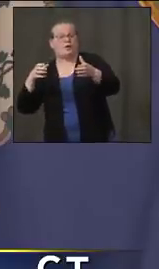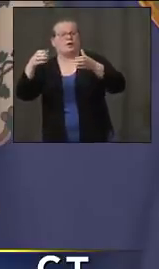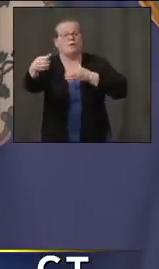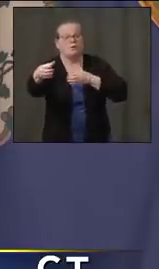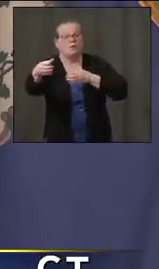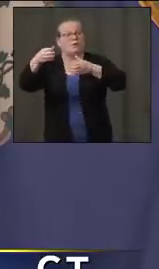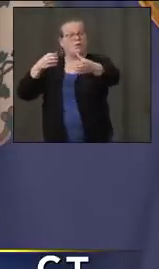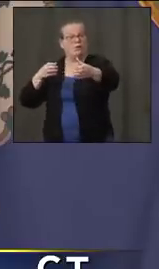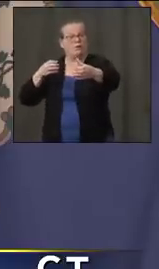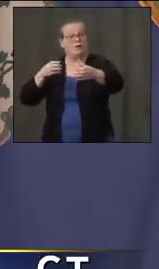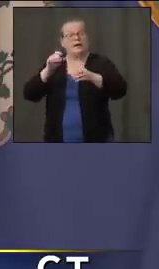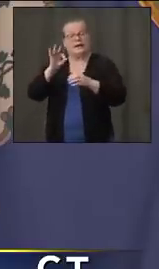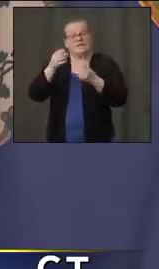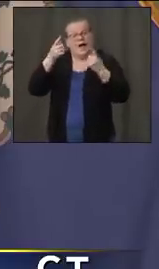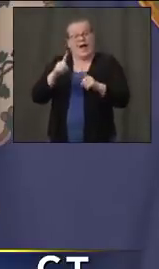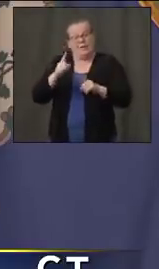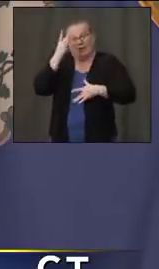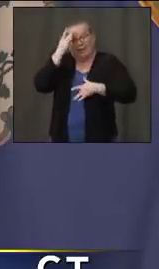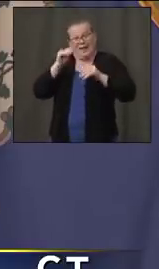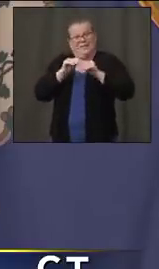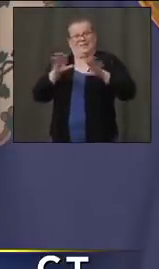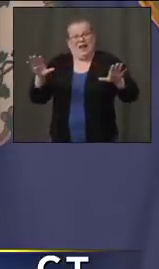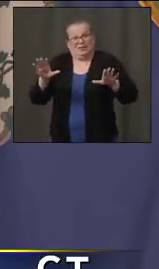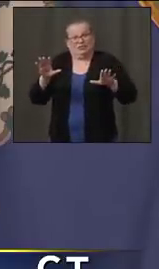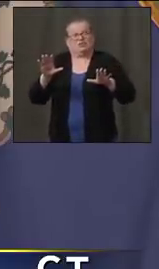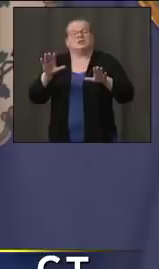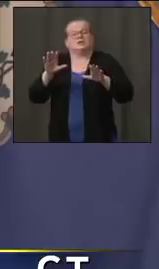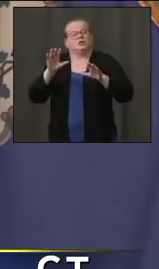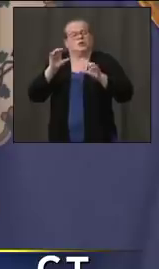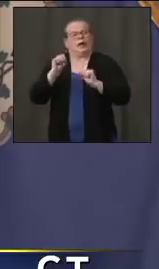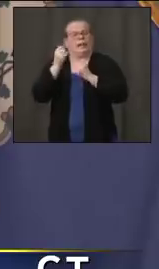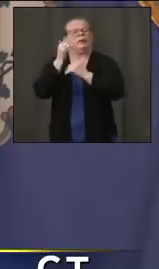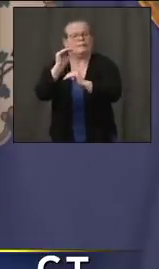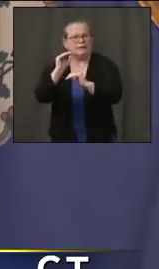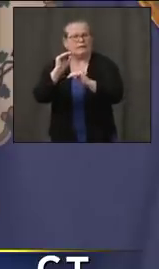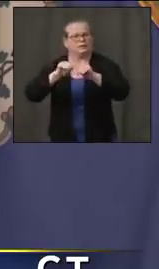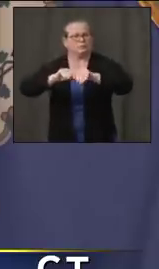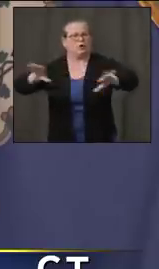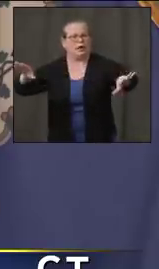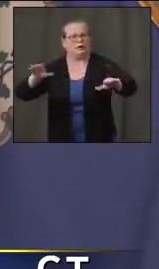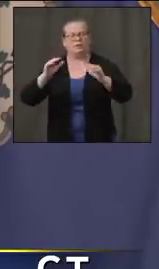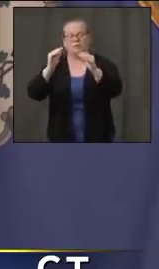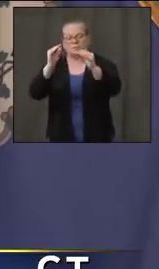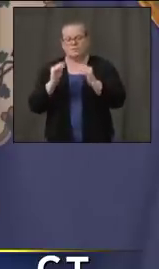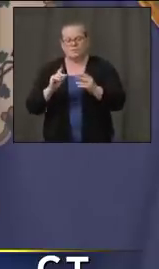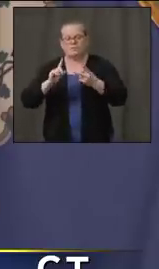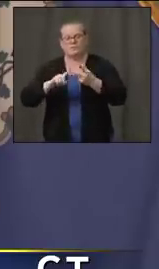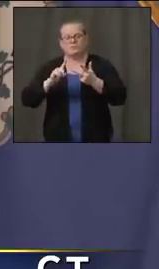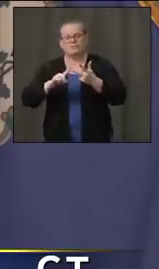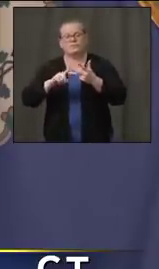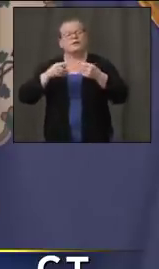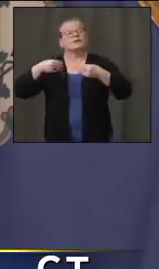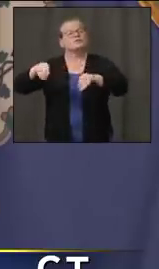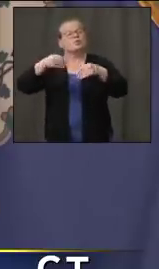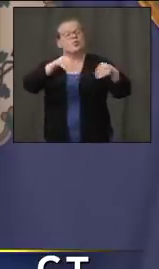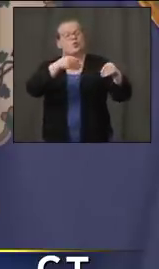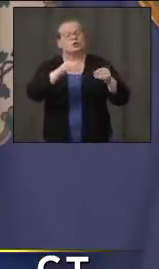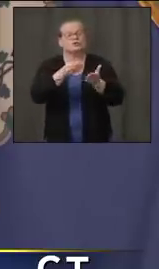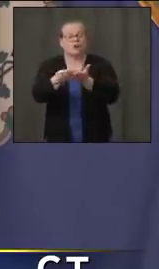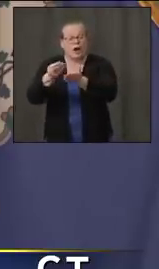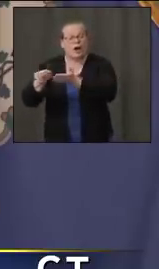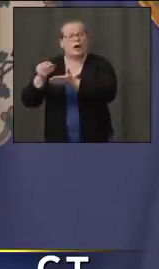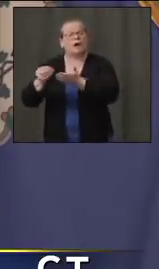what the spread is. Retail, as you know, that we've kept most of our retail open, even compared to our peer